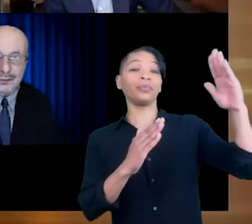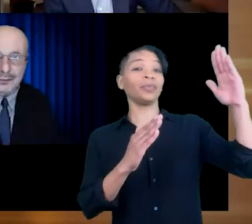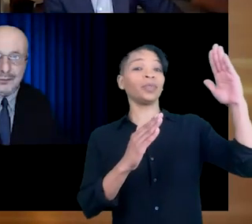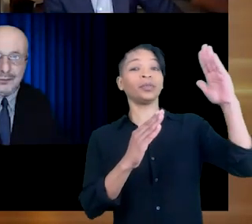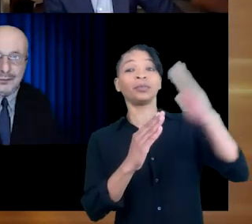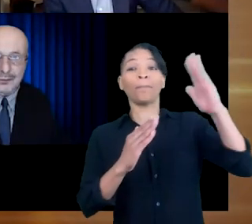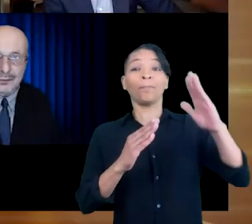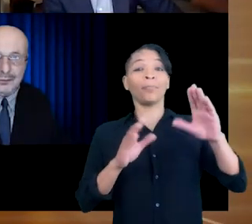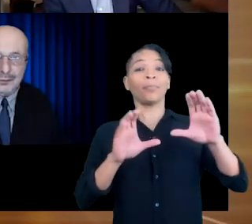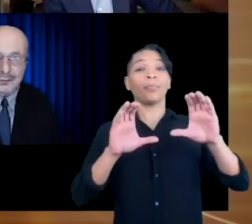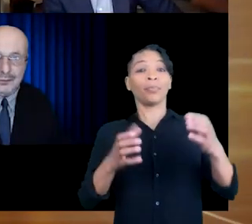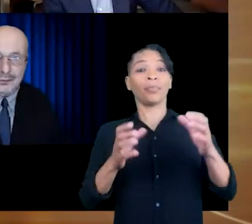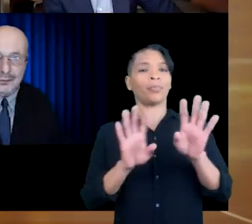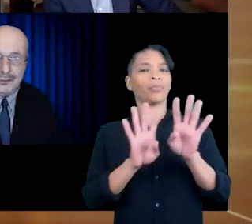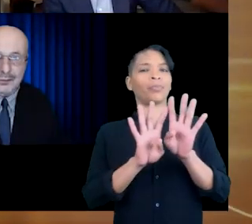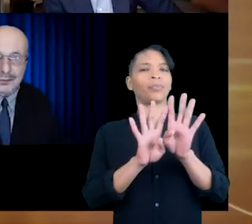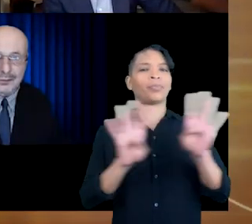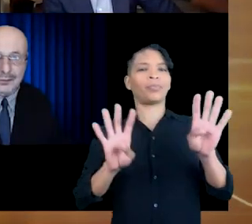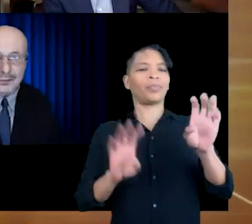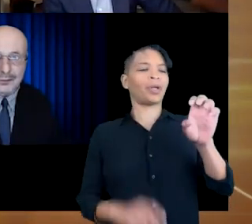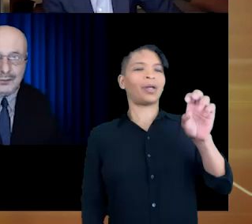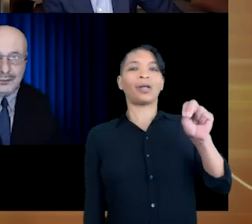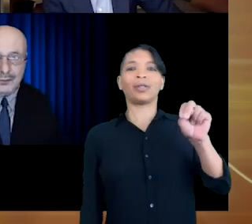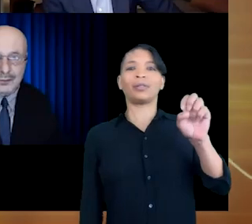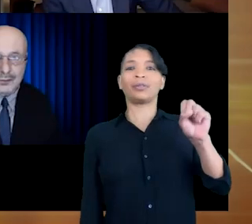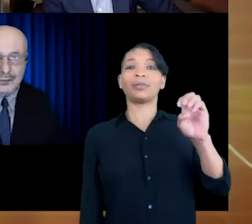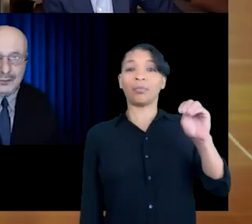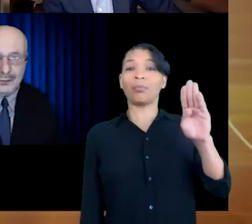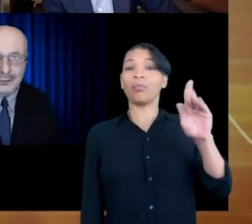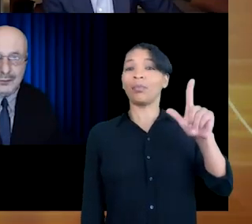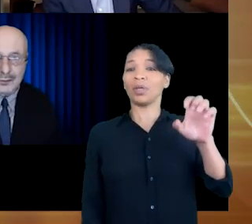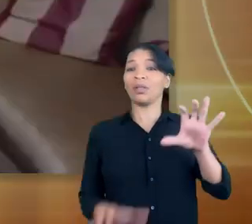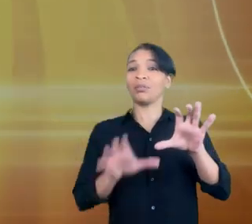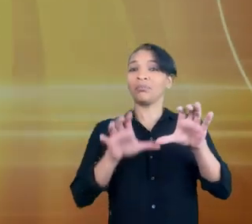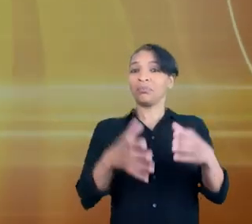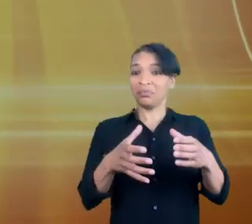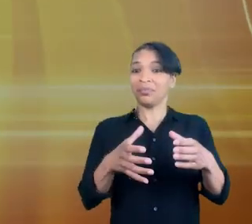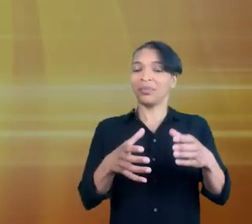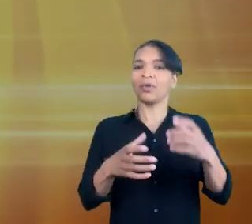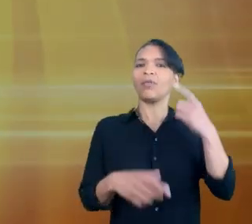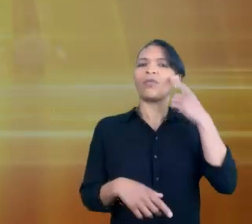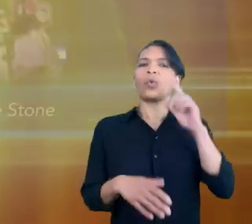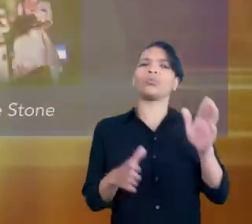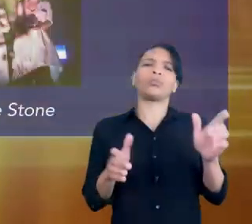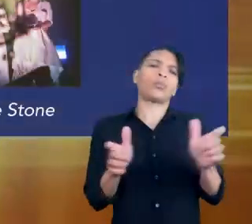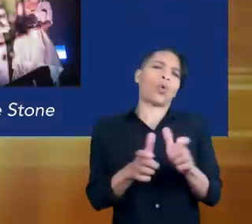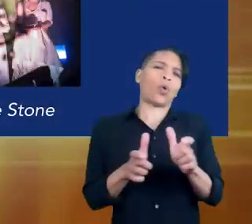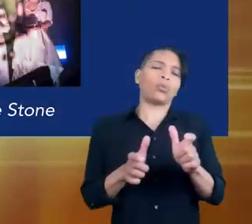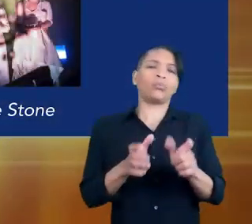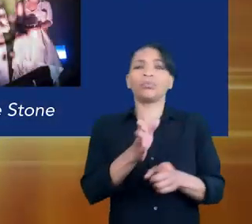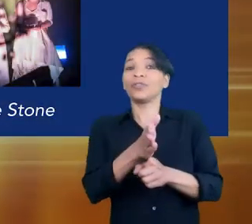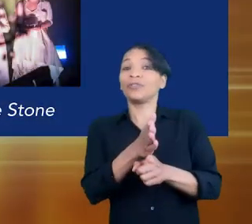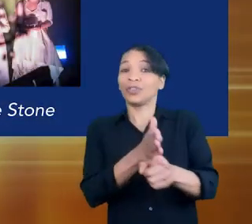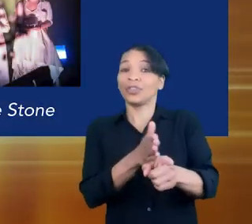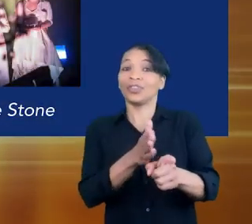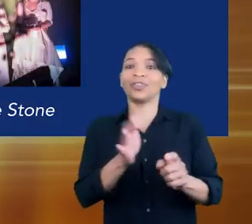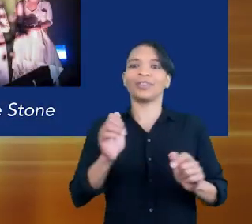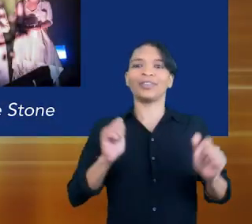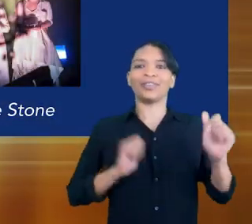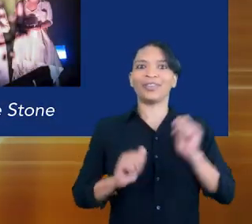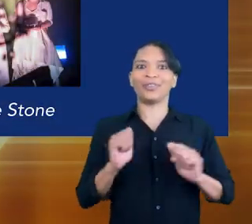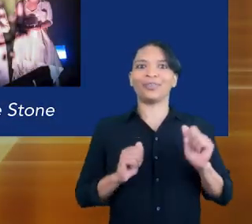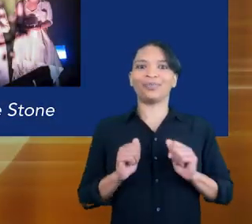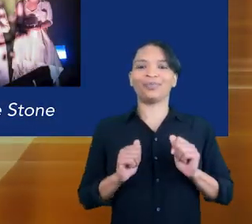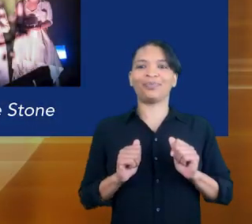The next category is Outstanding Ensemble Small or Fringe Theater. And the nominees are The Ebonic